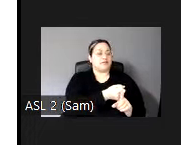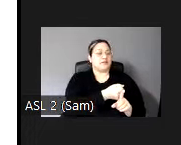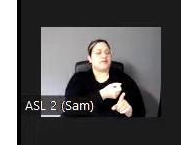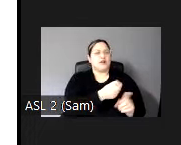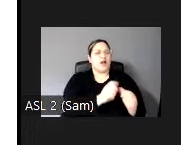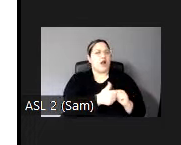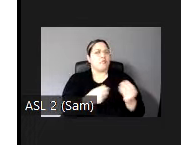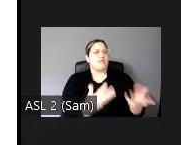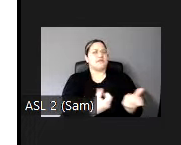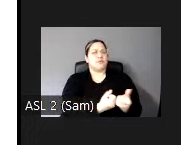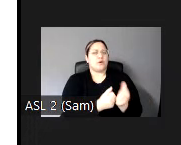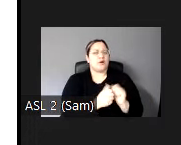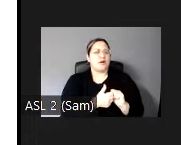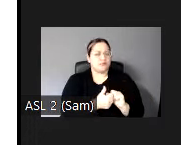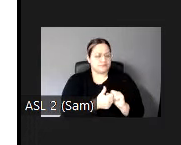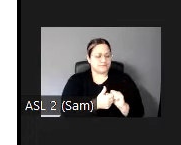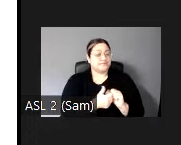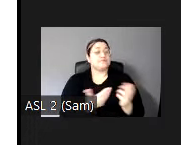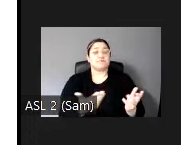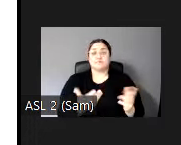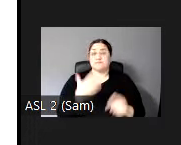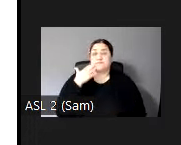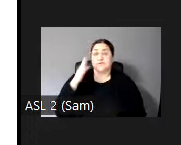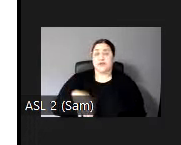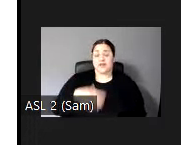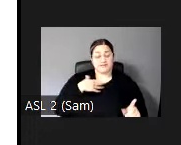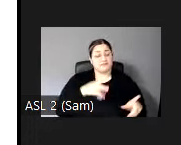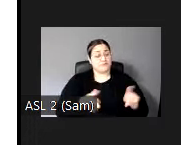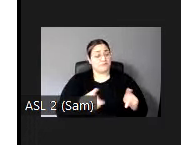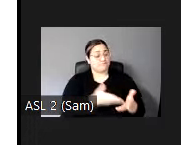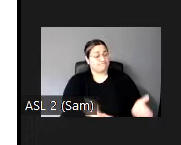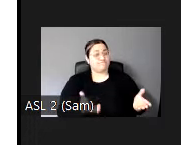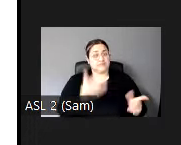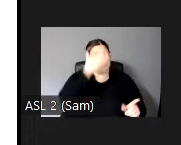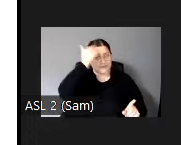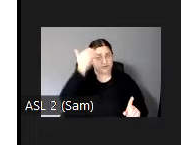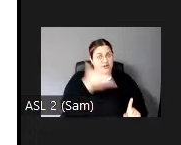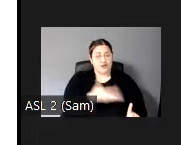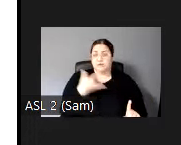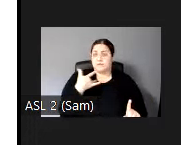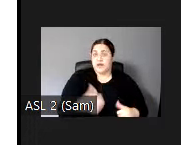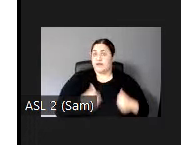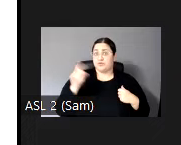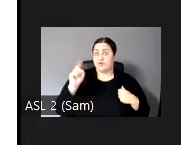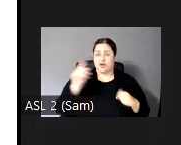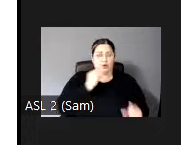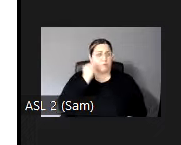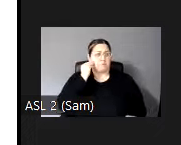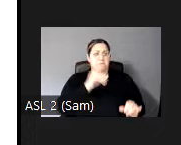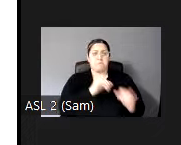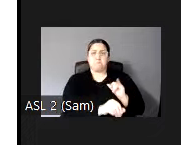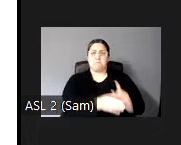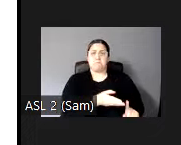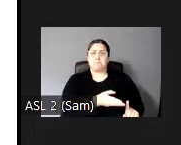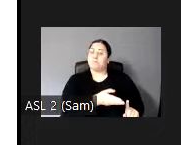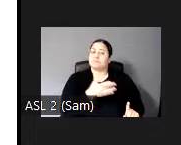living with dementia actually reside at home. And that's where they want to be. And so a lot of the work that we do at the Alzheimer